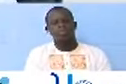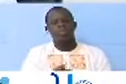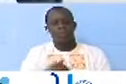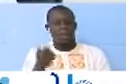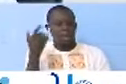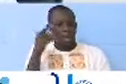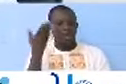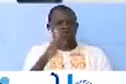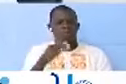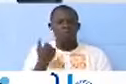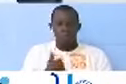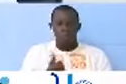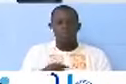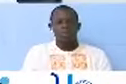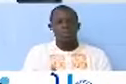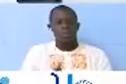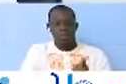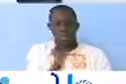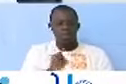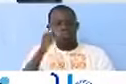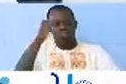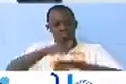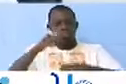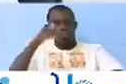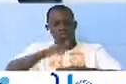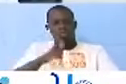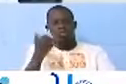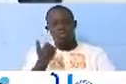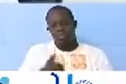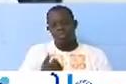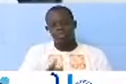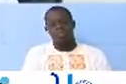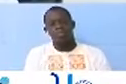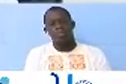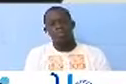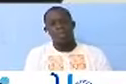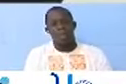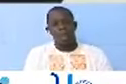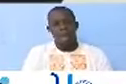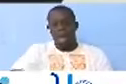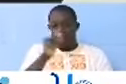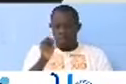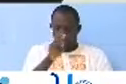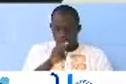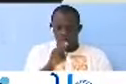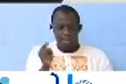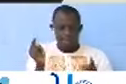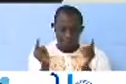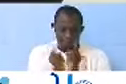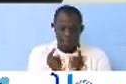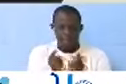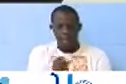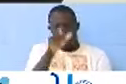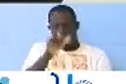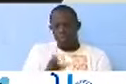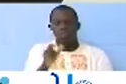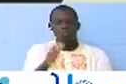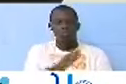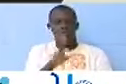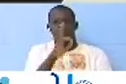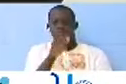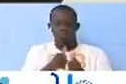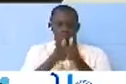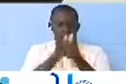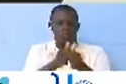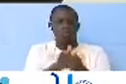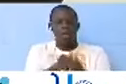I heard it from people that they are the ones that torture people. And you found him being escorted by the